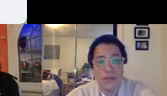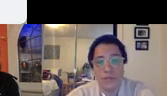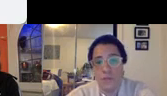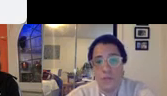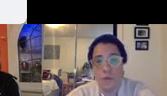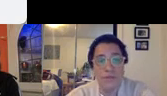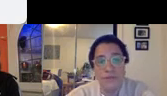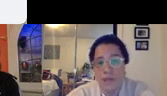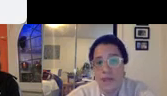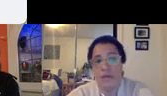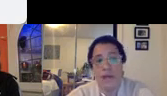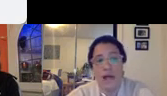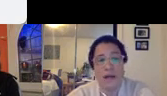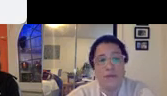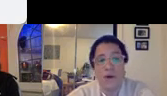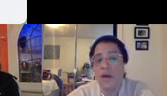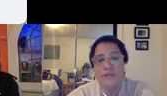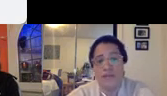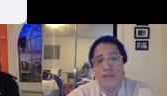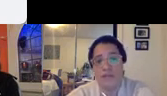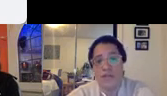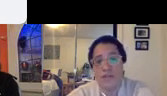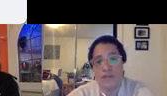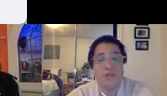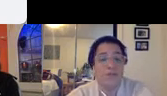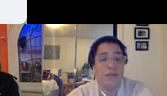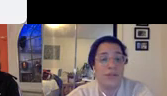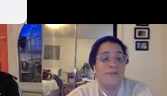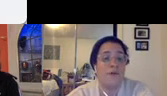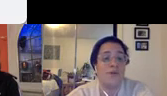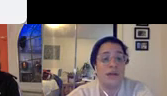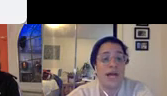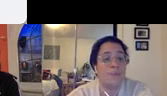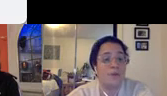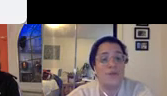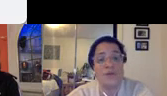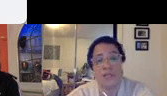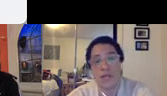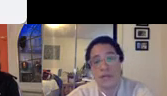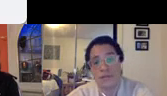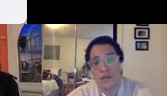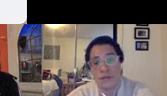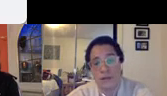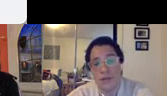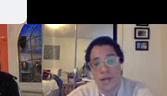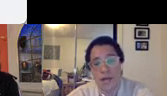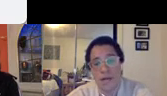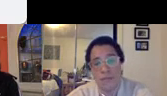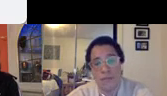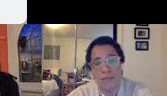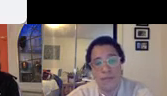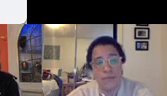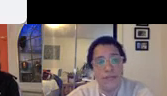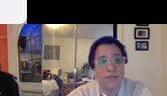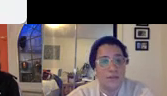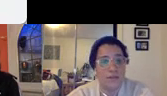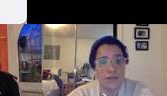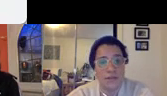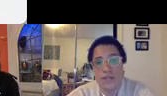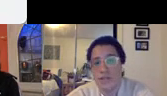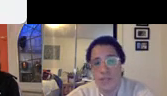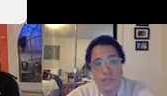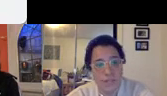choose maybe one thing out of all of these things to really hyper focus on.